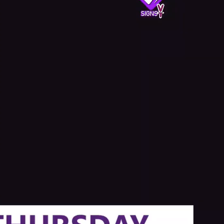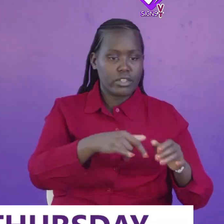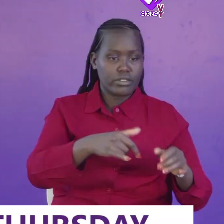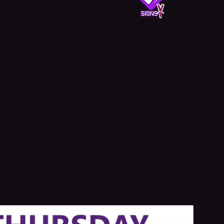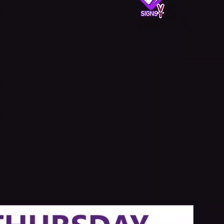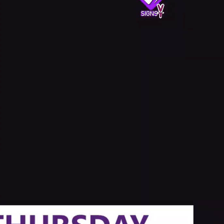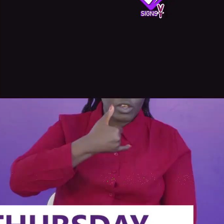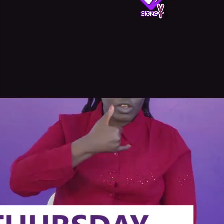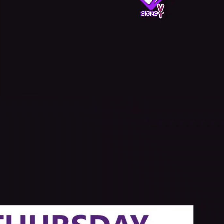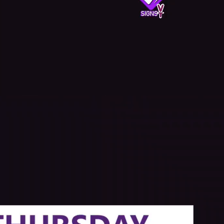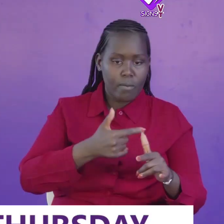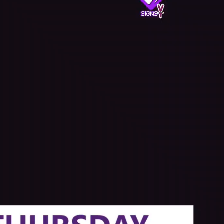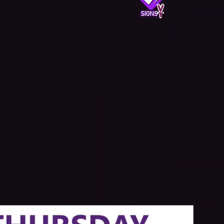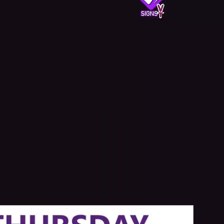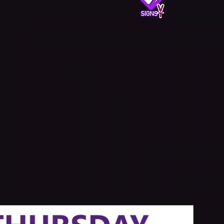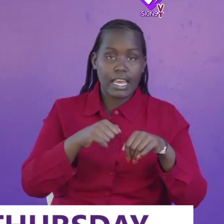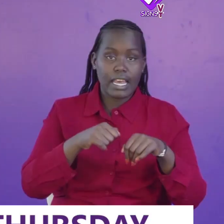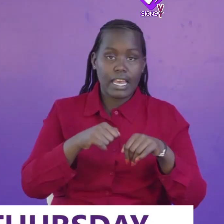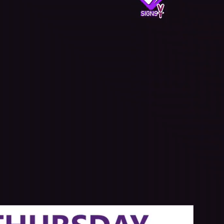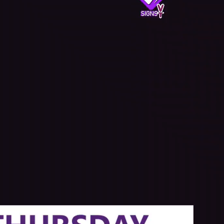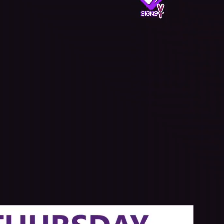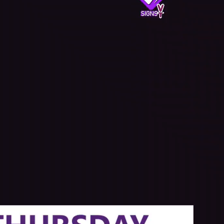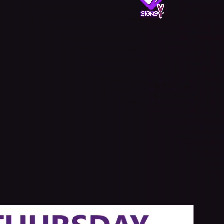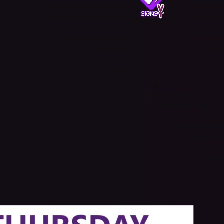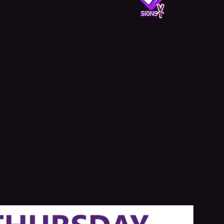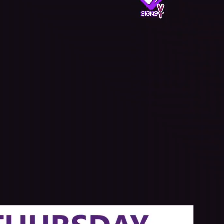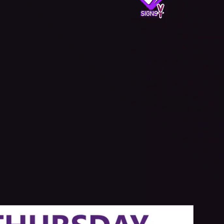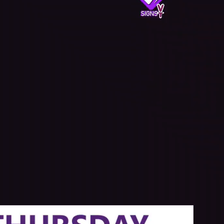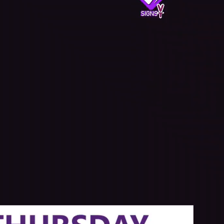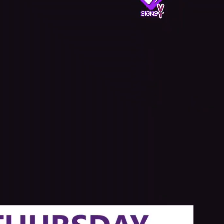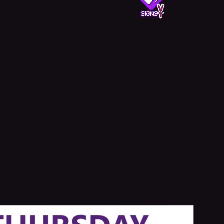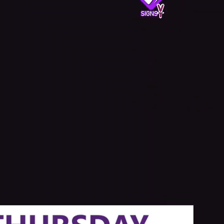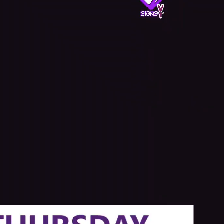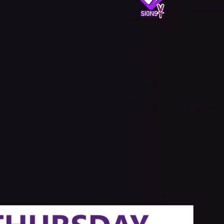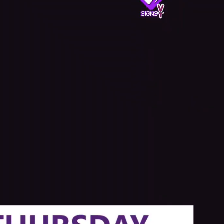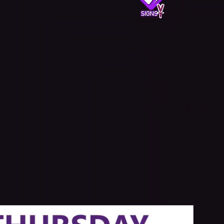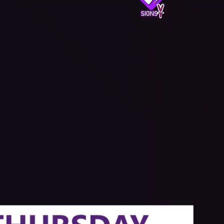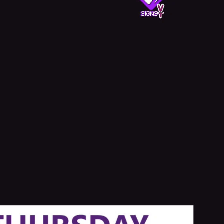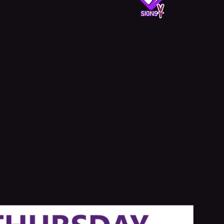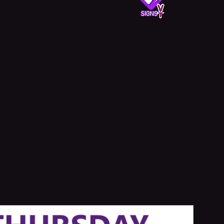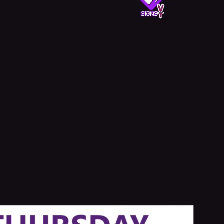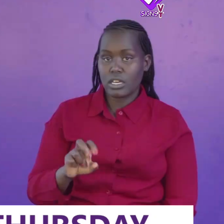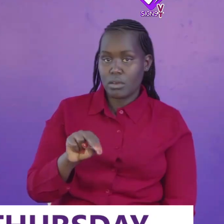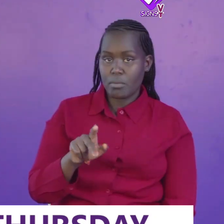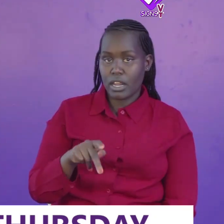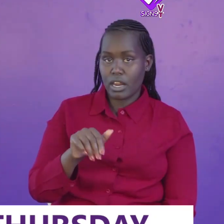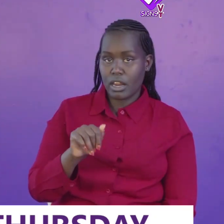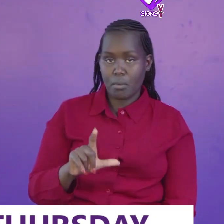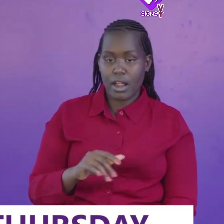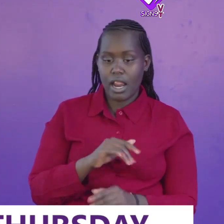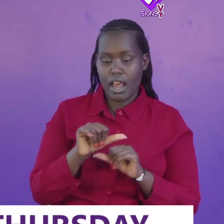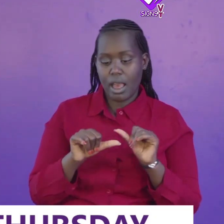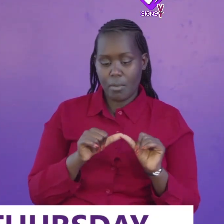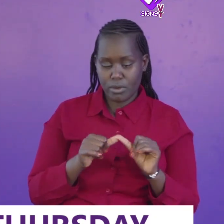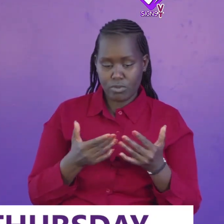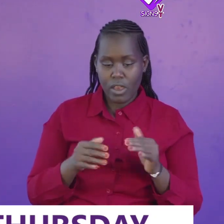call and then they can make your processing more easier. That's what our pen pals were all about in